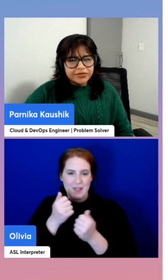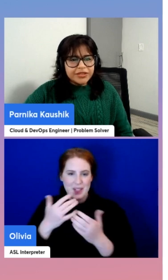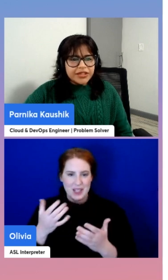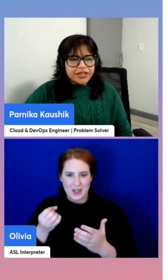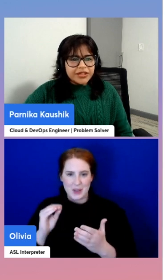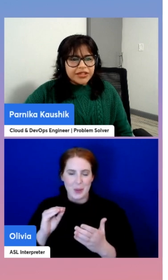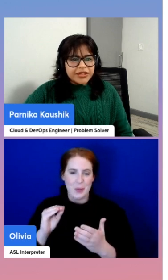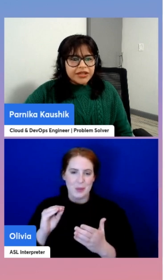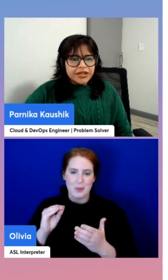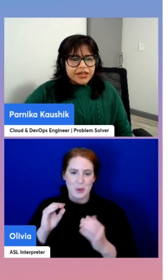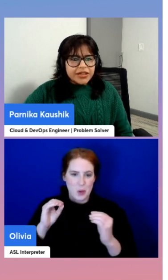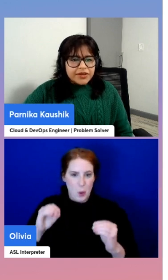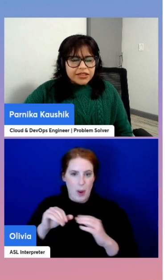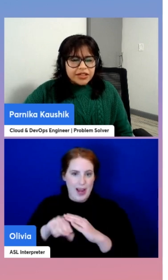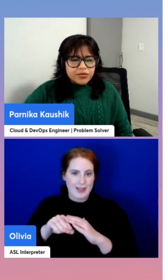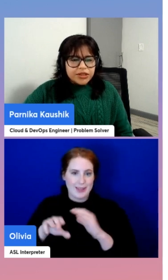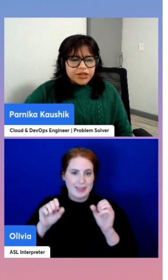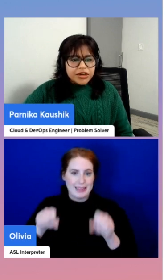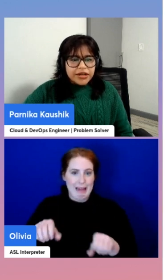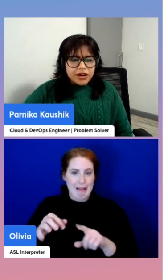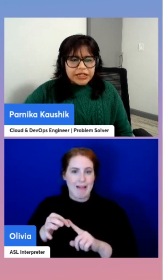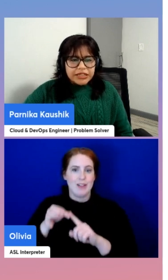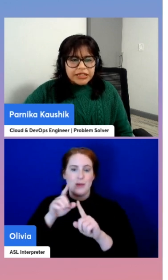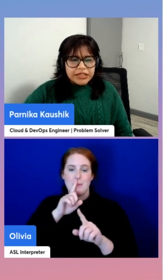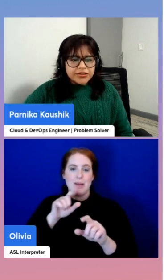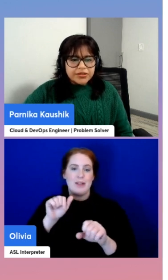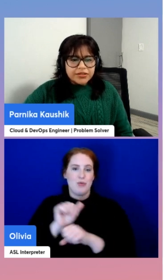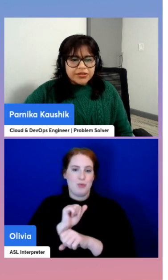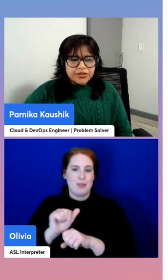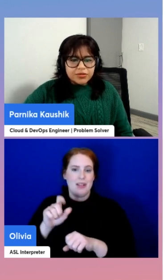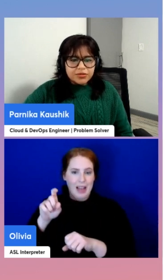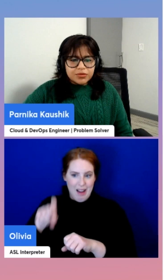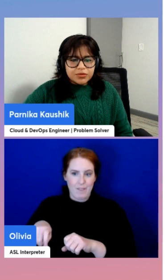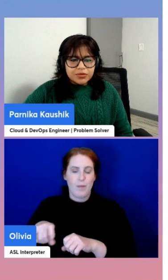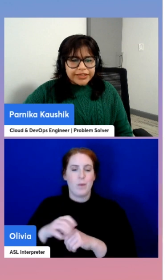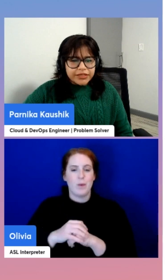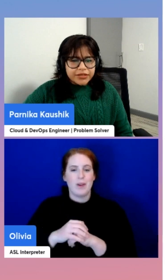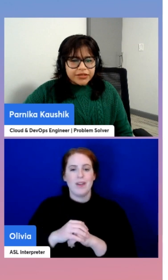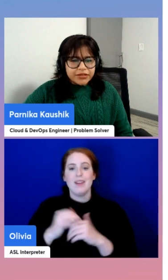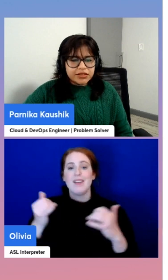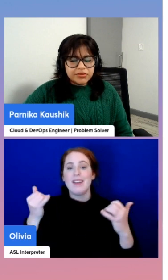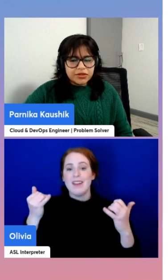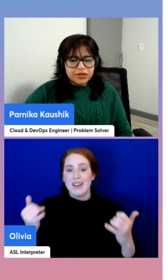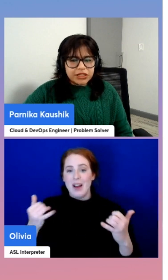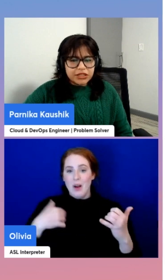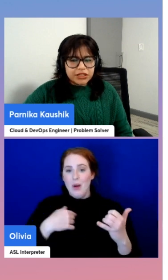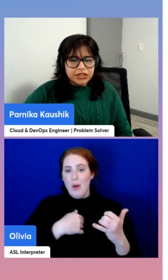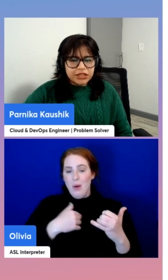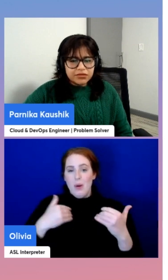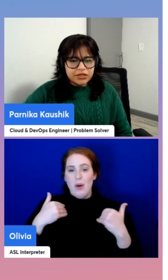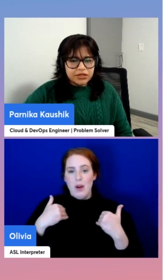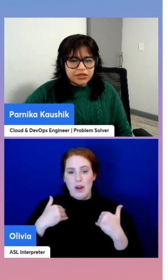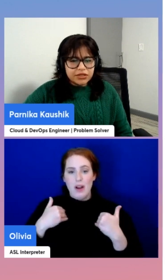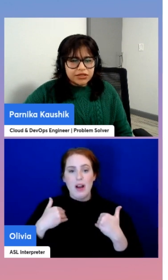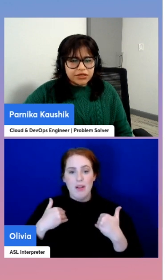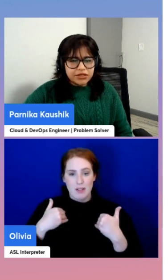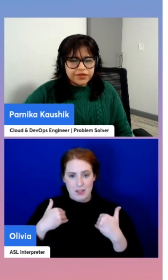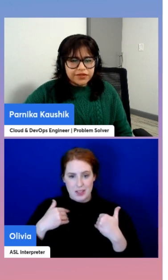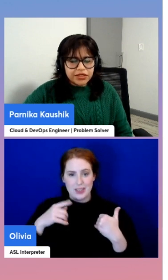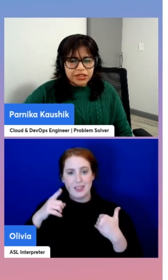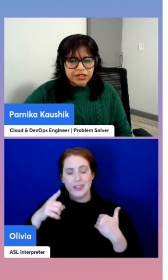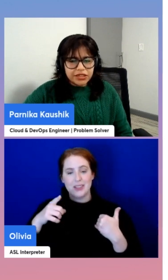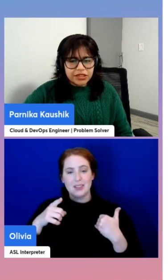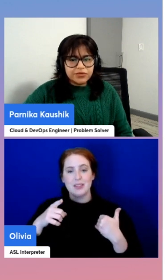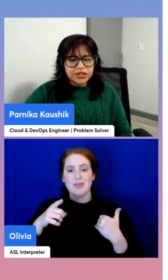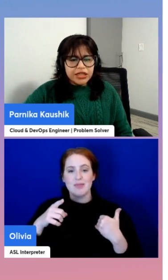to. Having said that, we are now in the instance that we created. We've got some recovery keys. Let's set them as 5